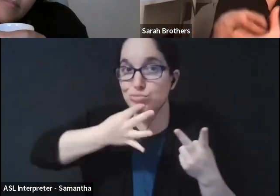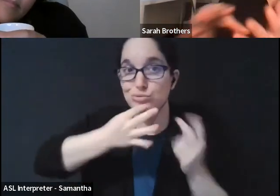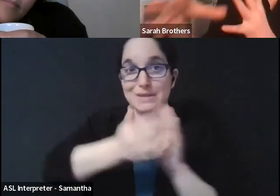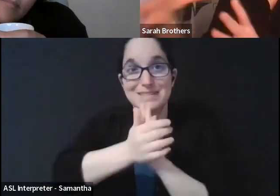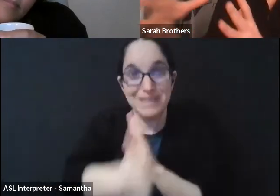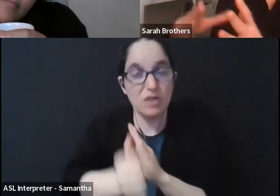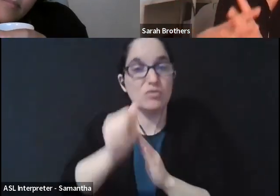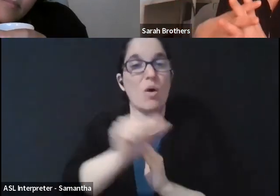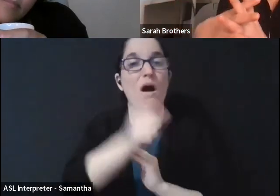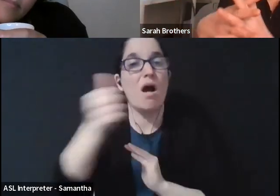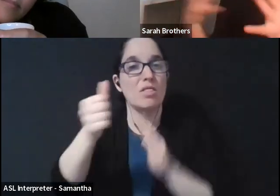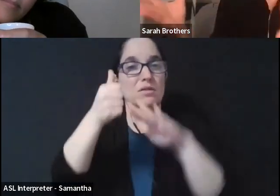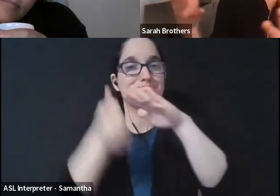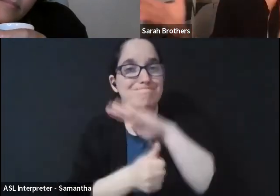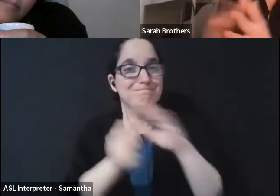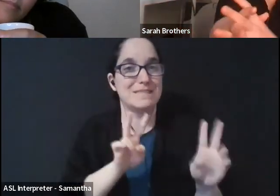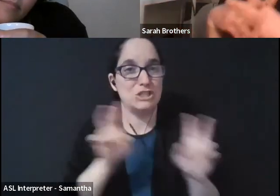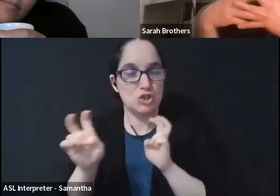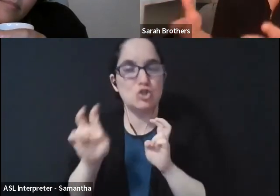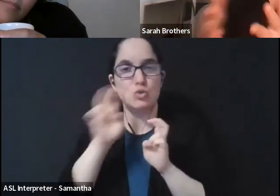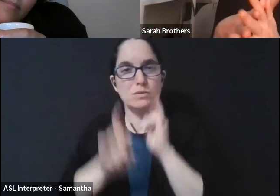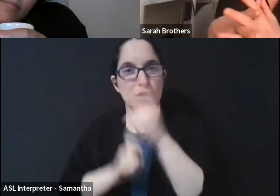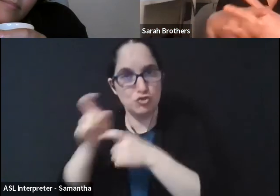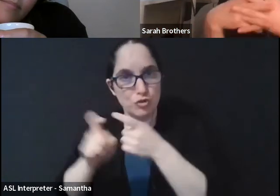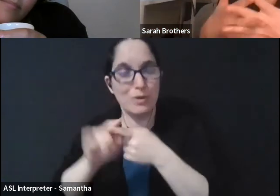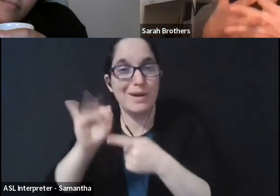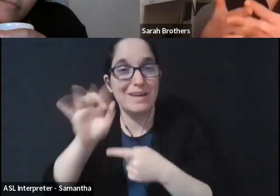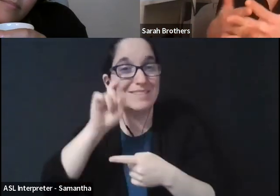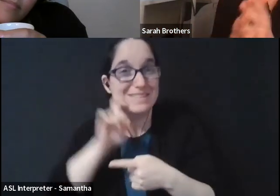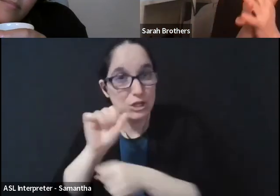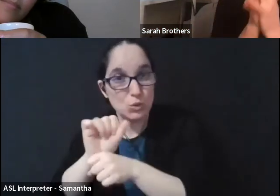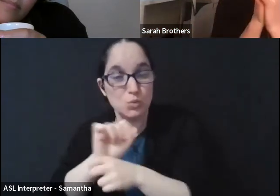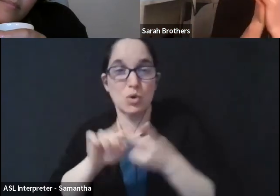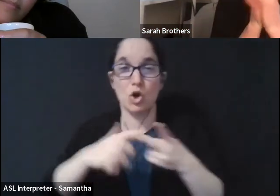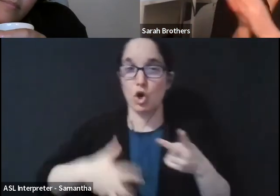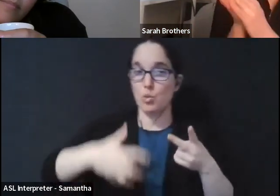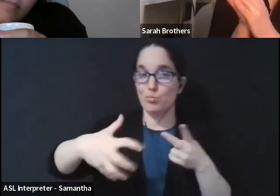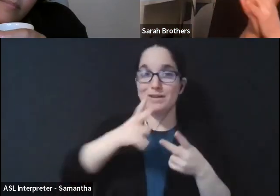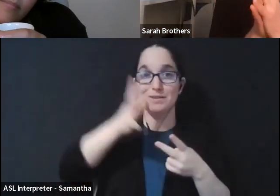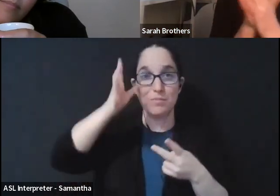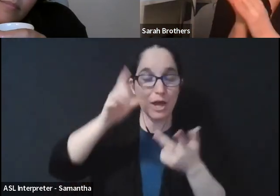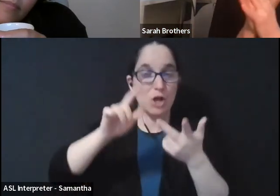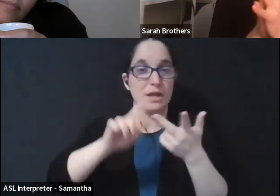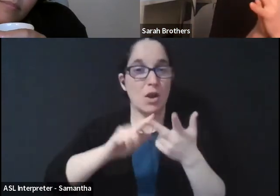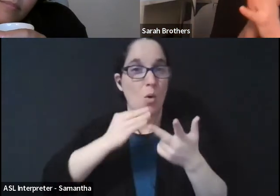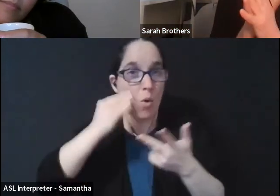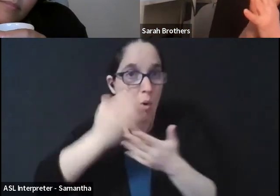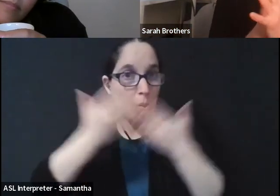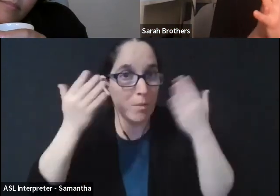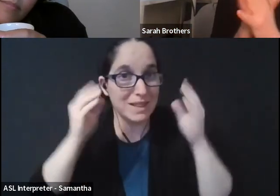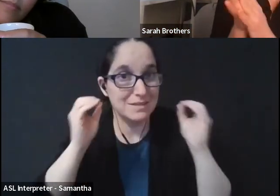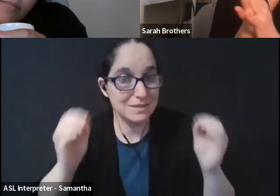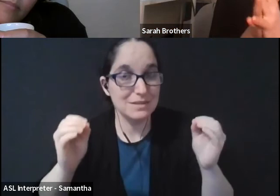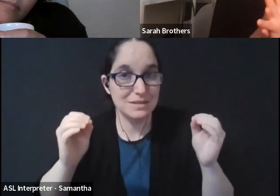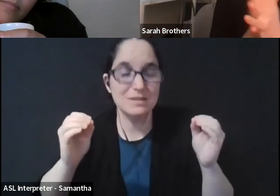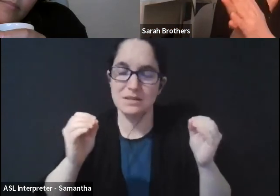sub-issues contribute to those sections, such as sex work, homelessness, pregnant and parenting people. And we've really been working